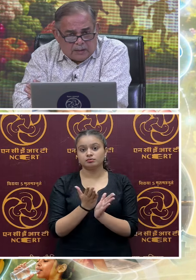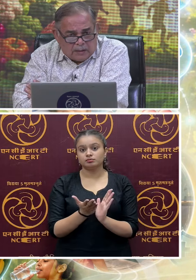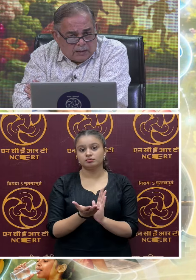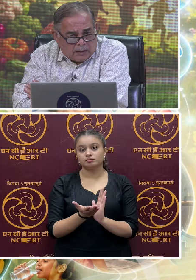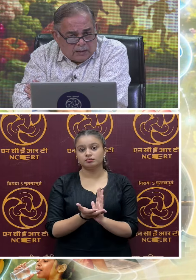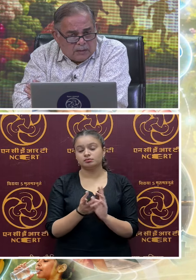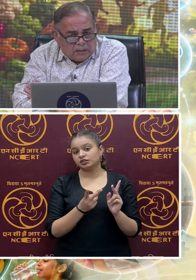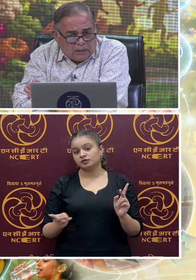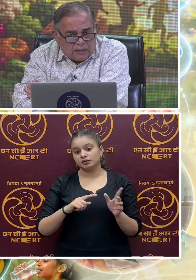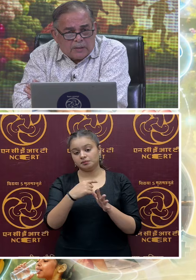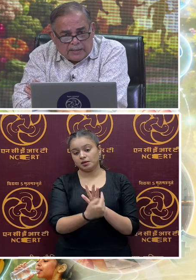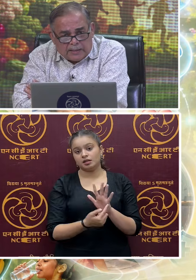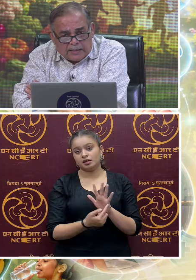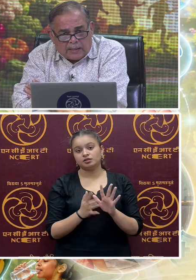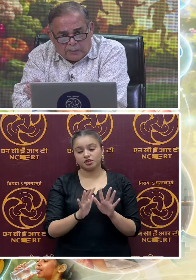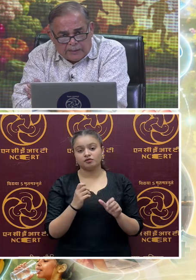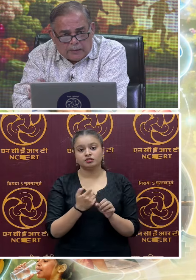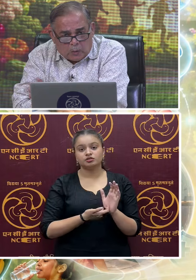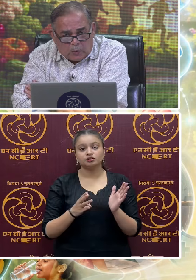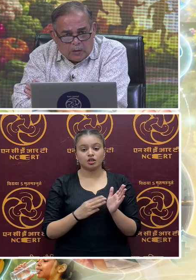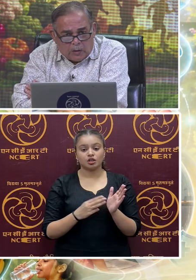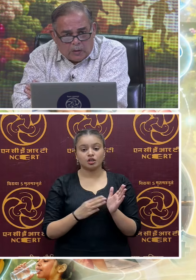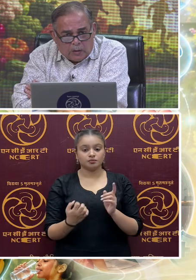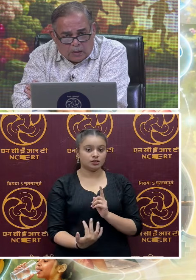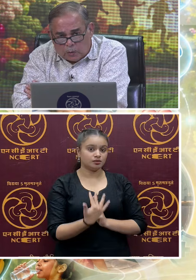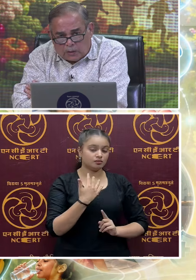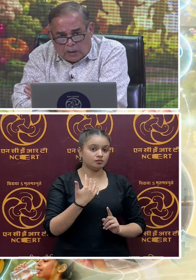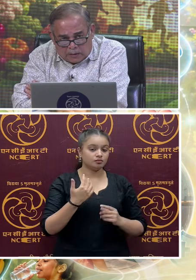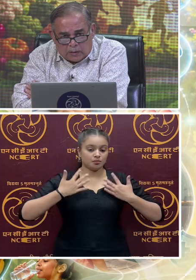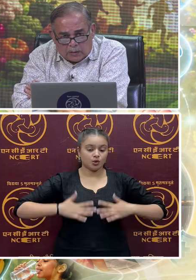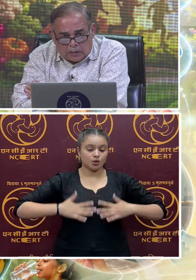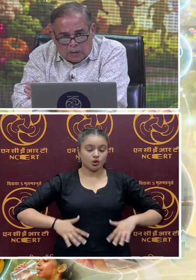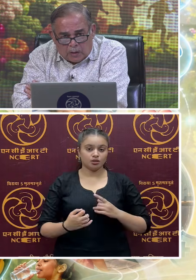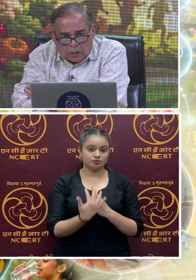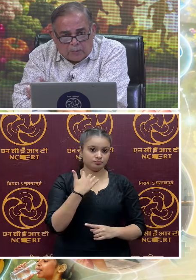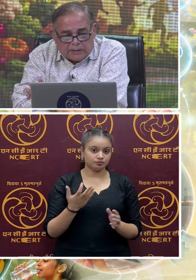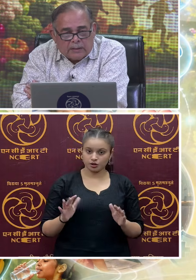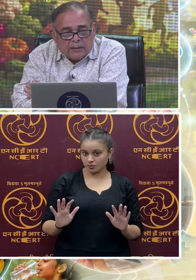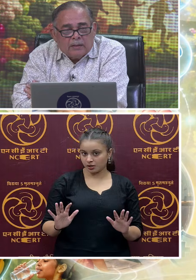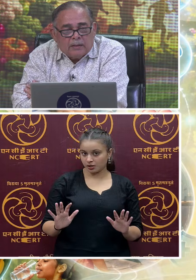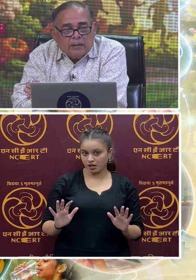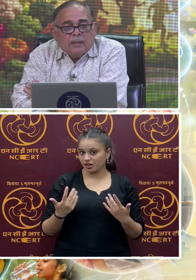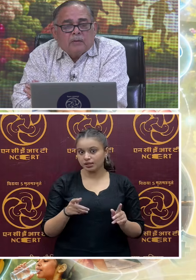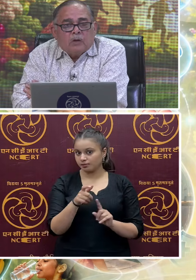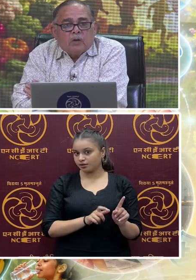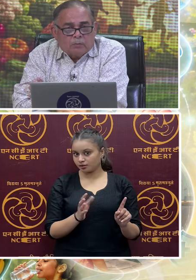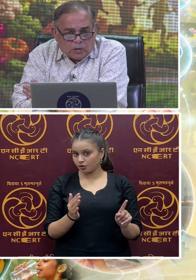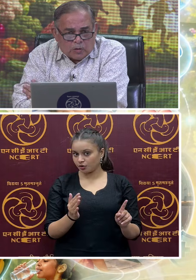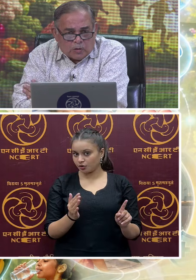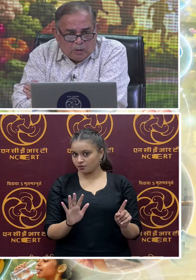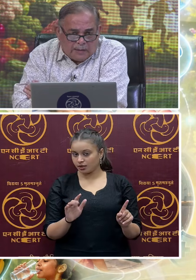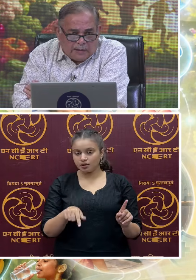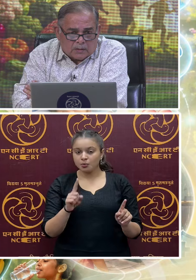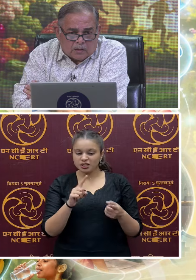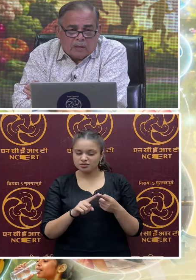which the germs get transmitted to the host, to the patient. The